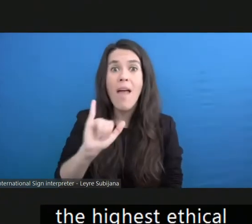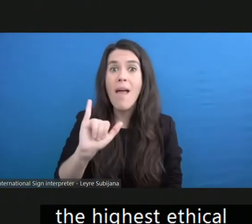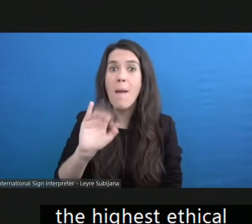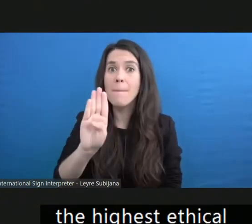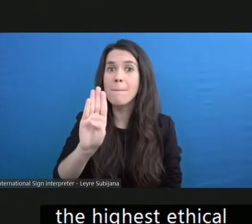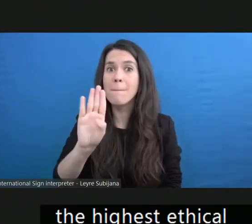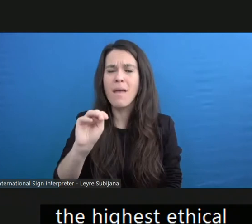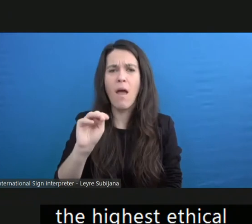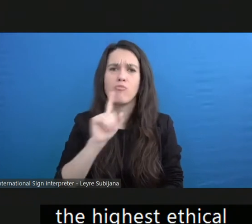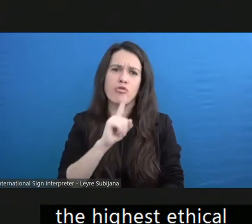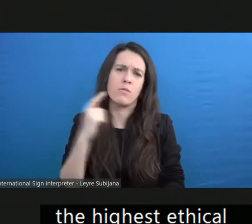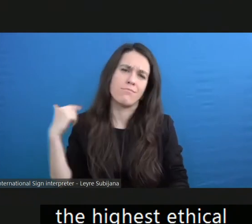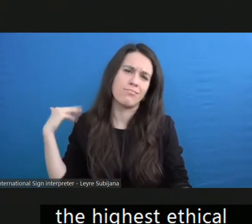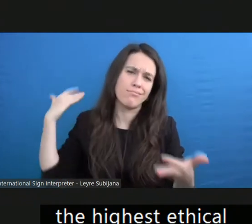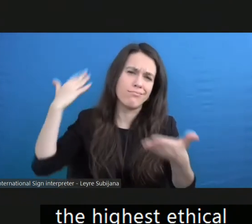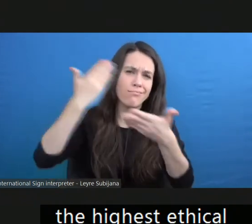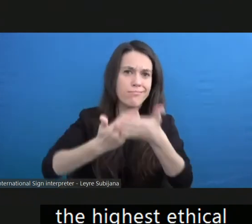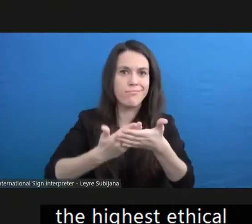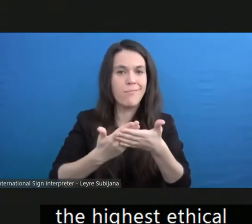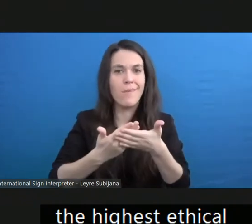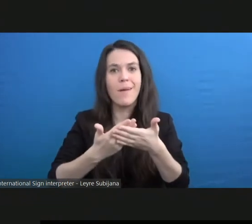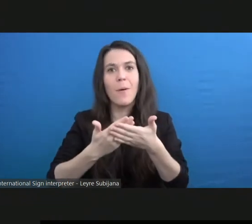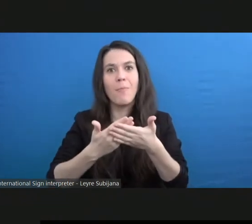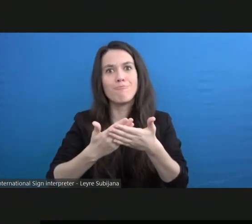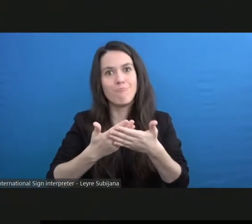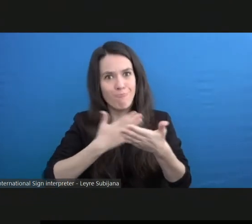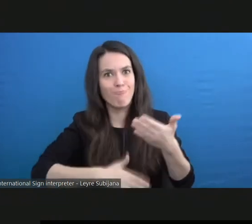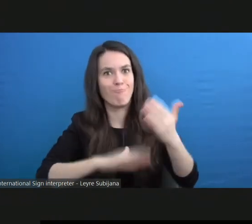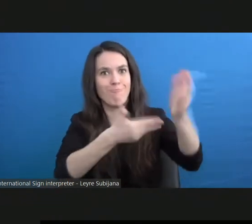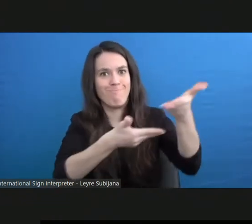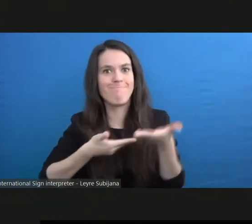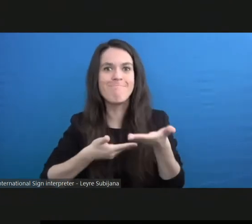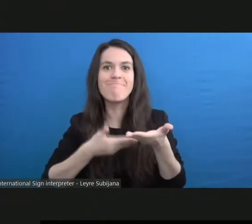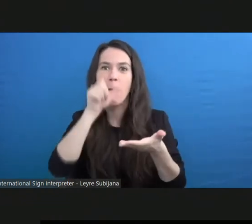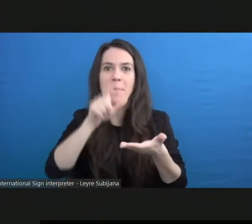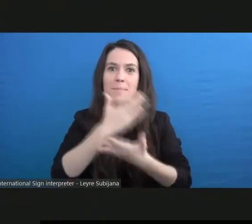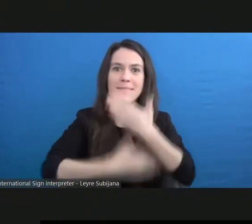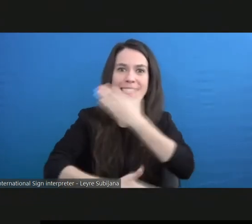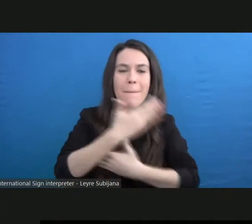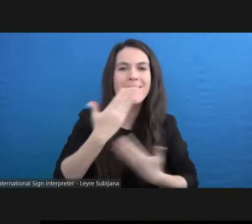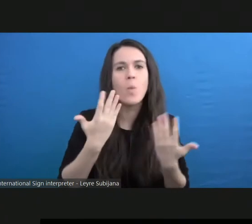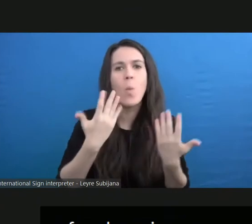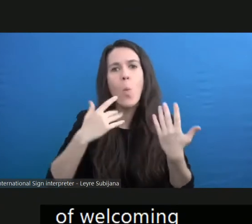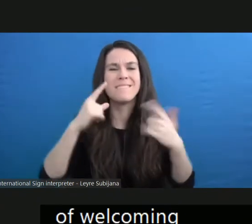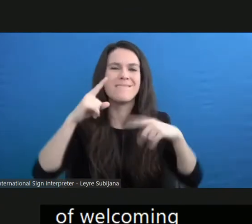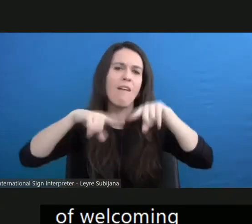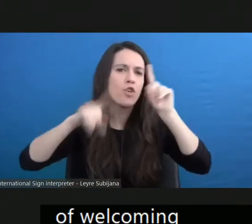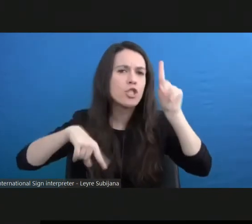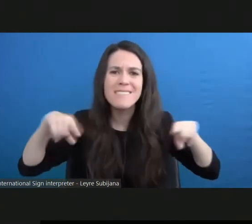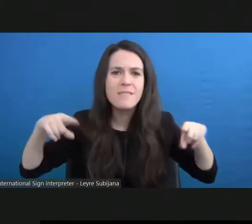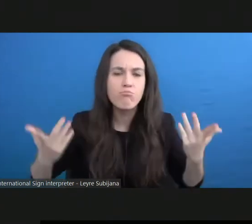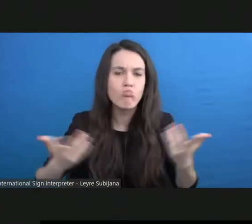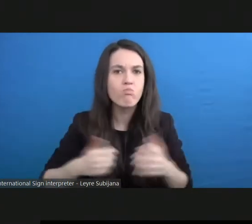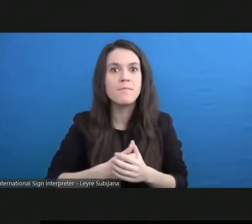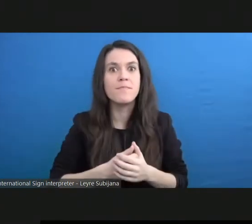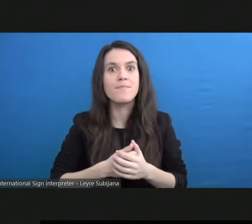long tradition of welcoming, including people with disabilities or diverse abilities within the